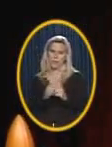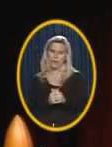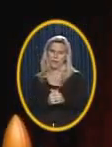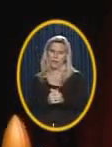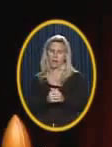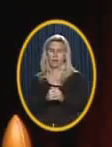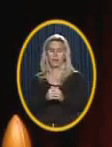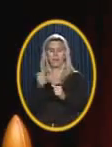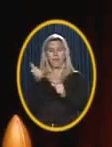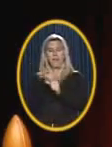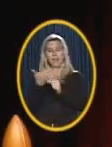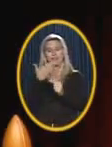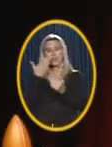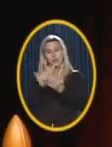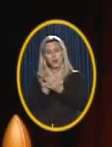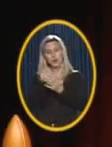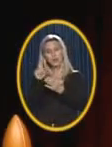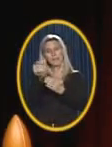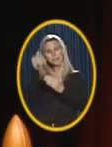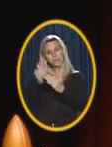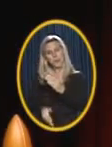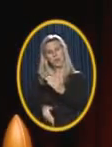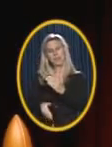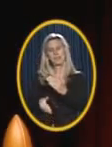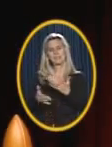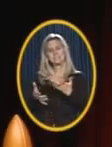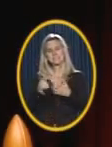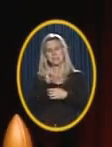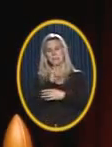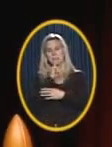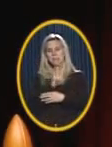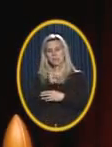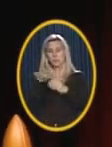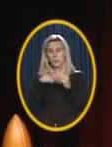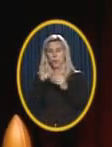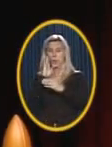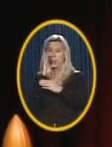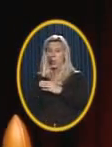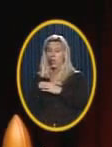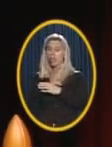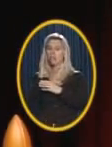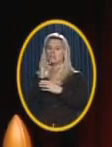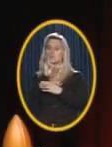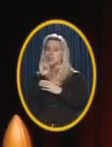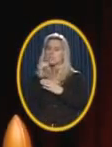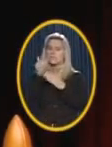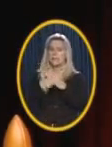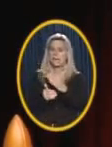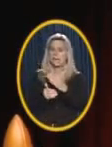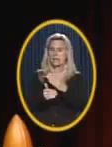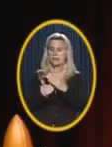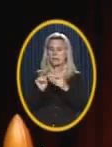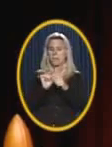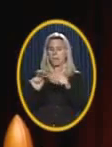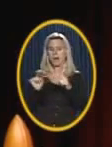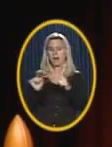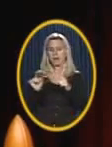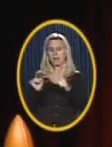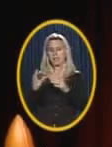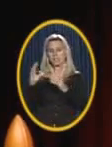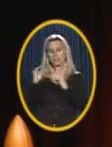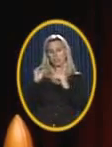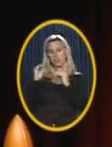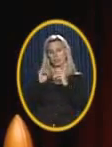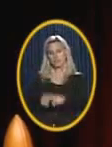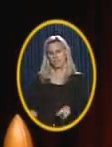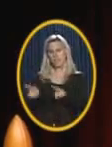good things must come to an end. I'm not sure exactly when the shuttle will come to an end as far as utilizing it, but it has taught us some valuable